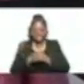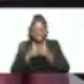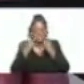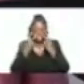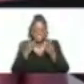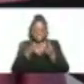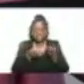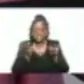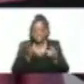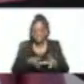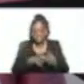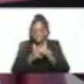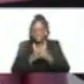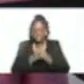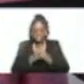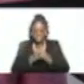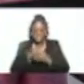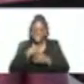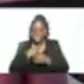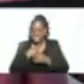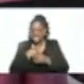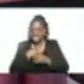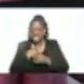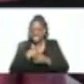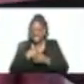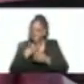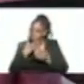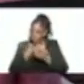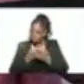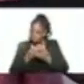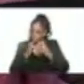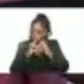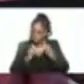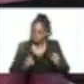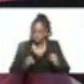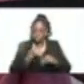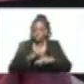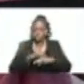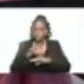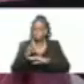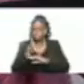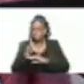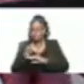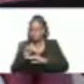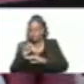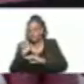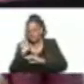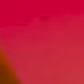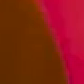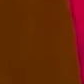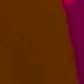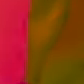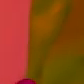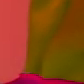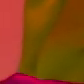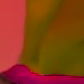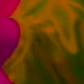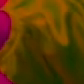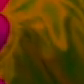here. You know, I had a very up-to-date stall on Portiski. Anyone could tell you who you ask.